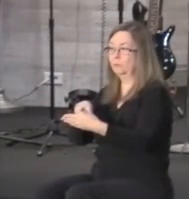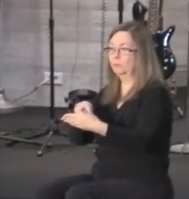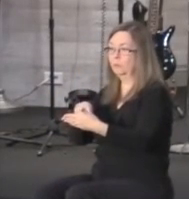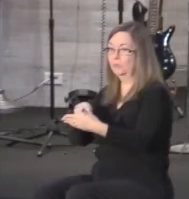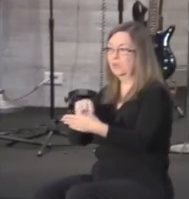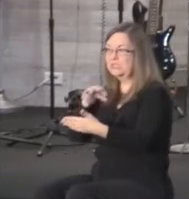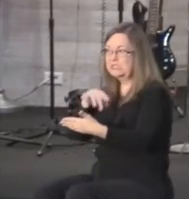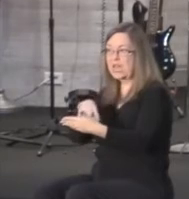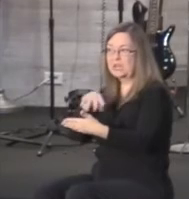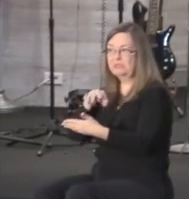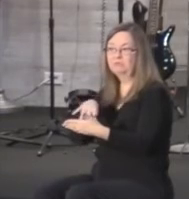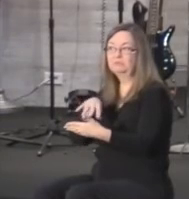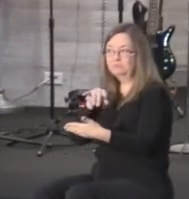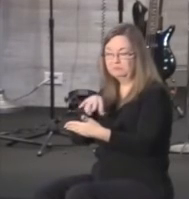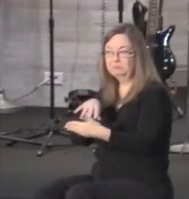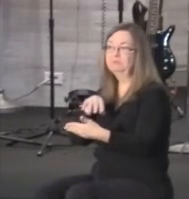How about studying a little?